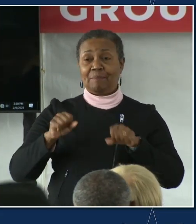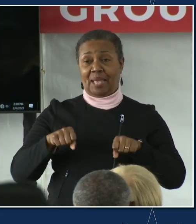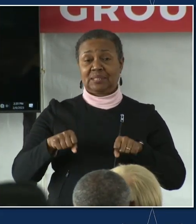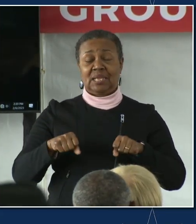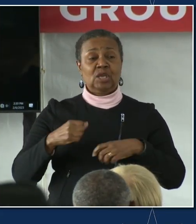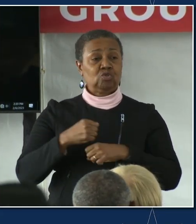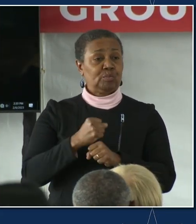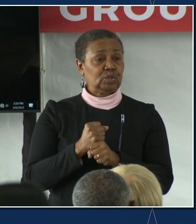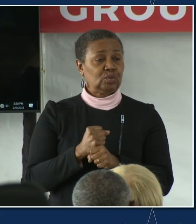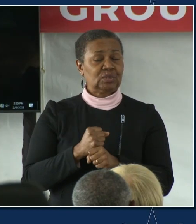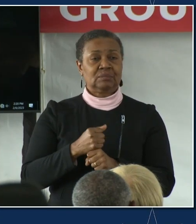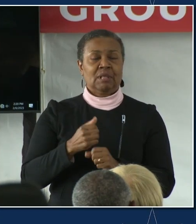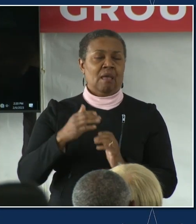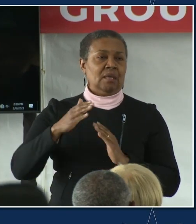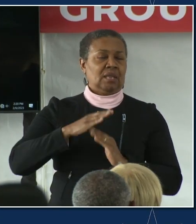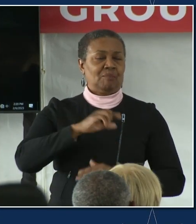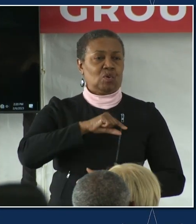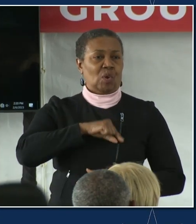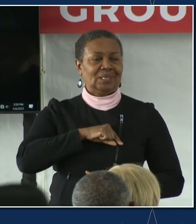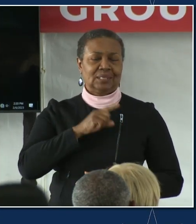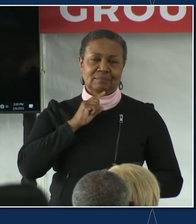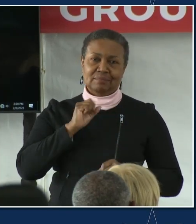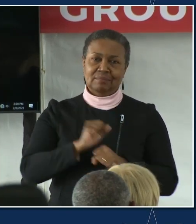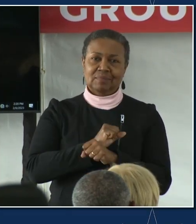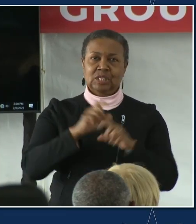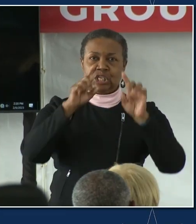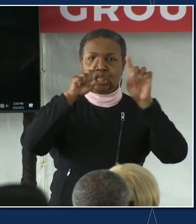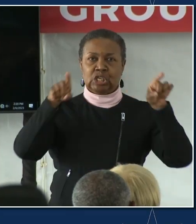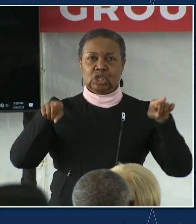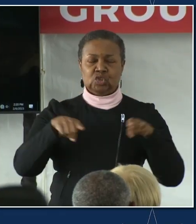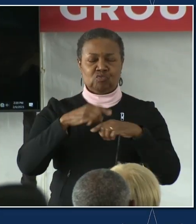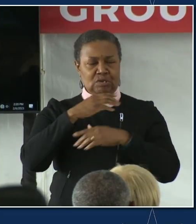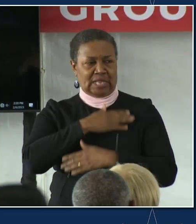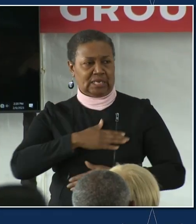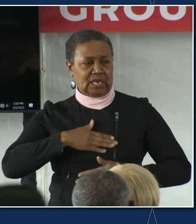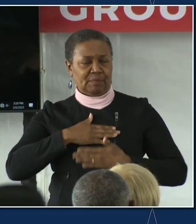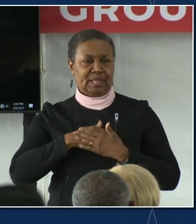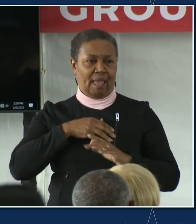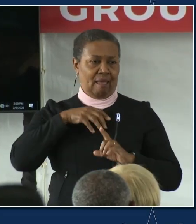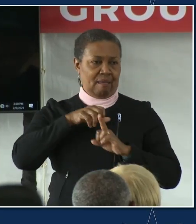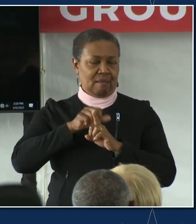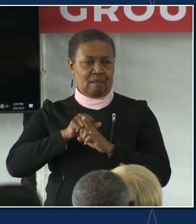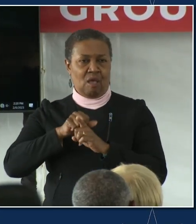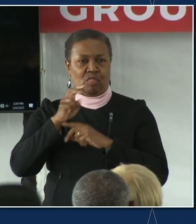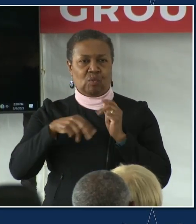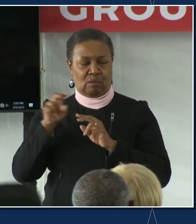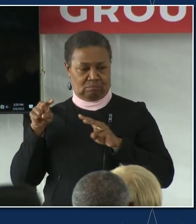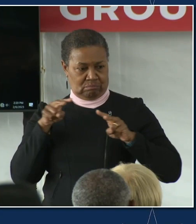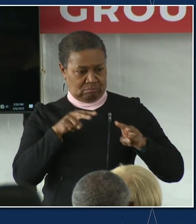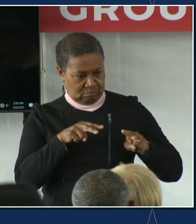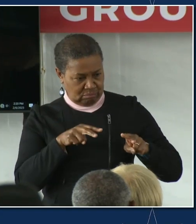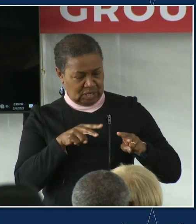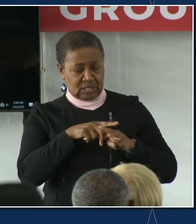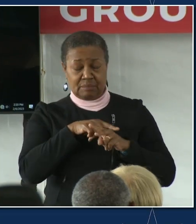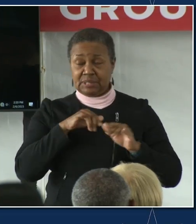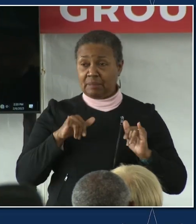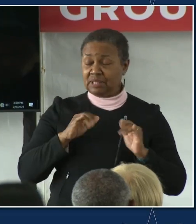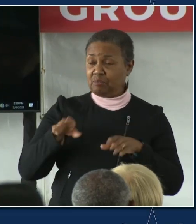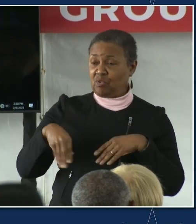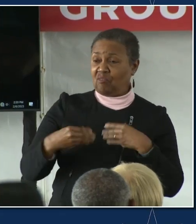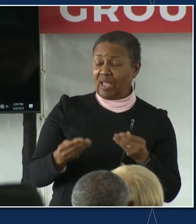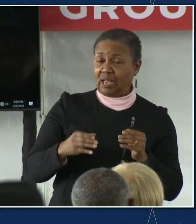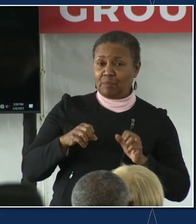to produce high quality, authentic screen entertainment that captures the world's attention while simultaneously